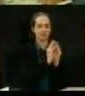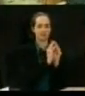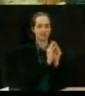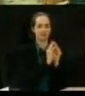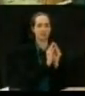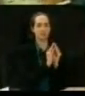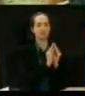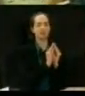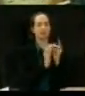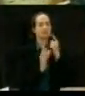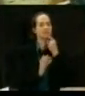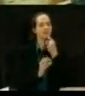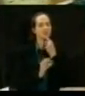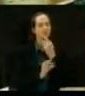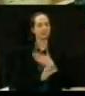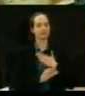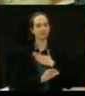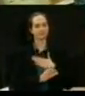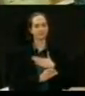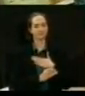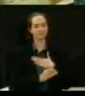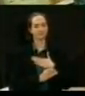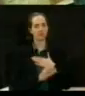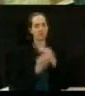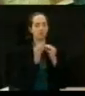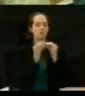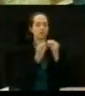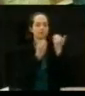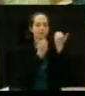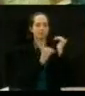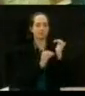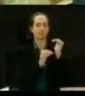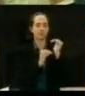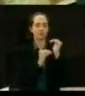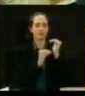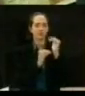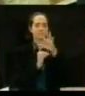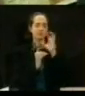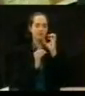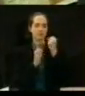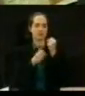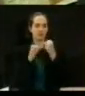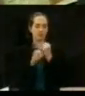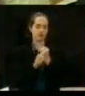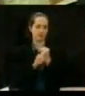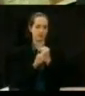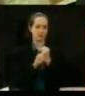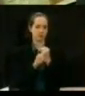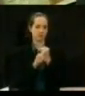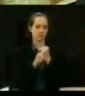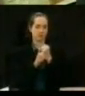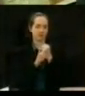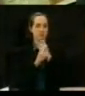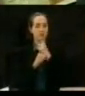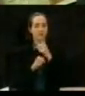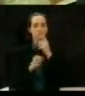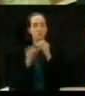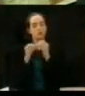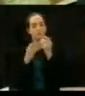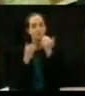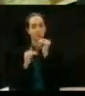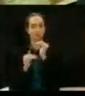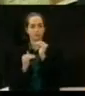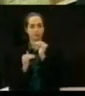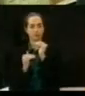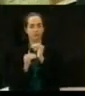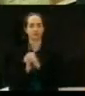please, let's go to the more restrictive 500-year. So it is a more restrictive argument. Also, the definition